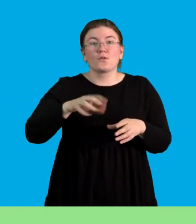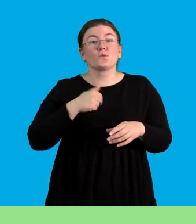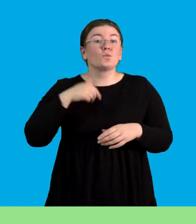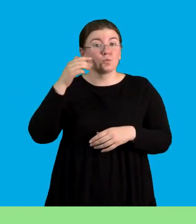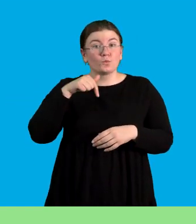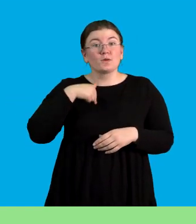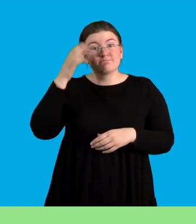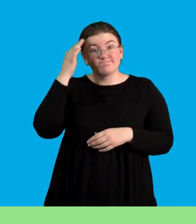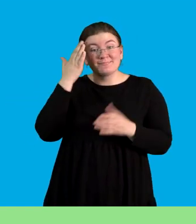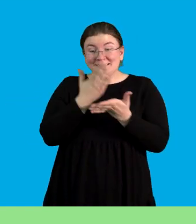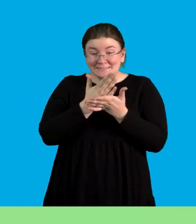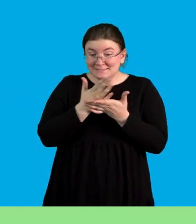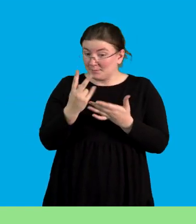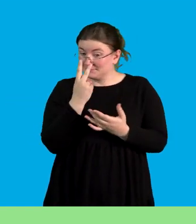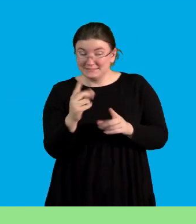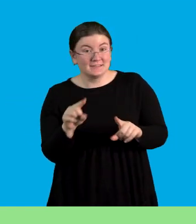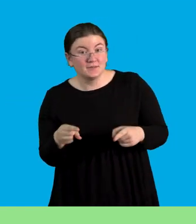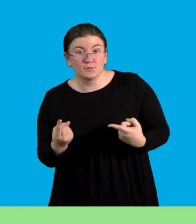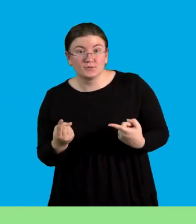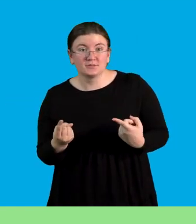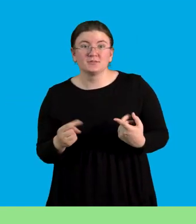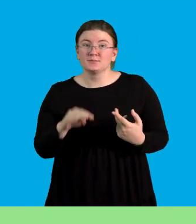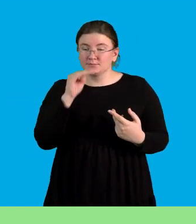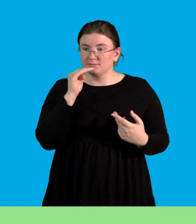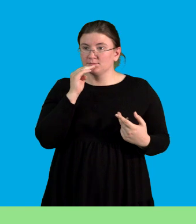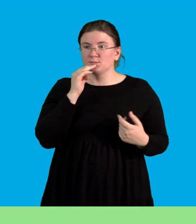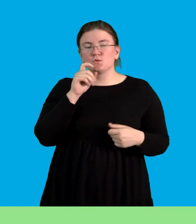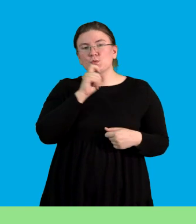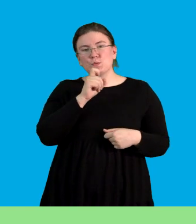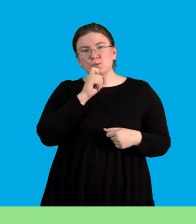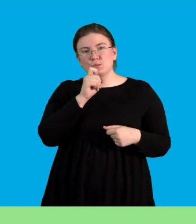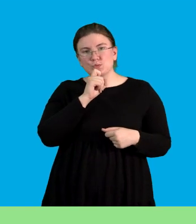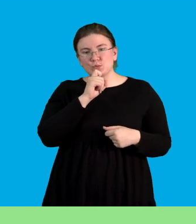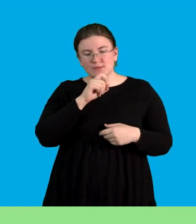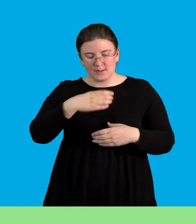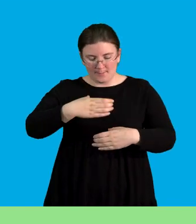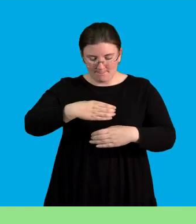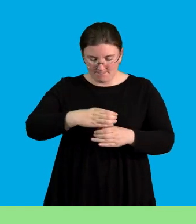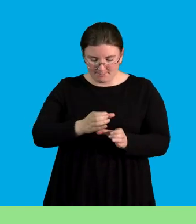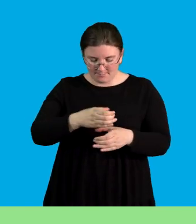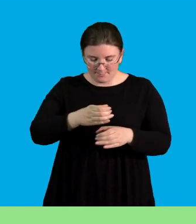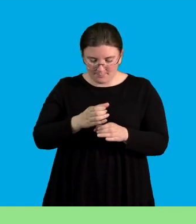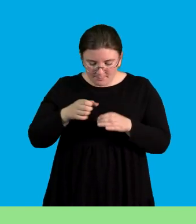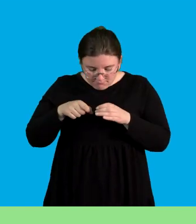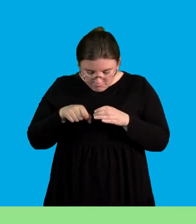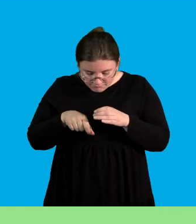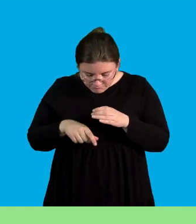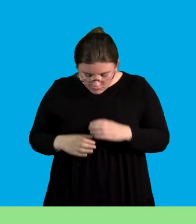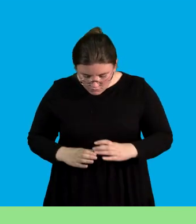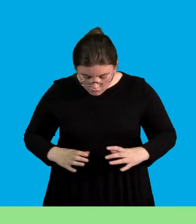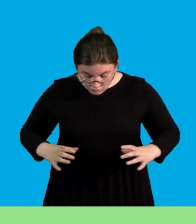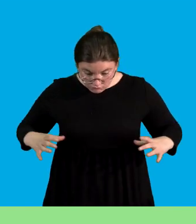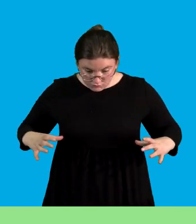microorganisms that are too small to be seen with the naked eye, therefore have to be viewed under the microscope.